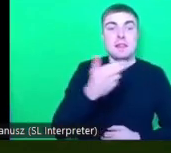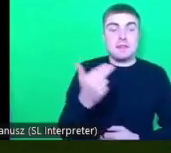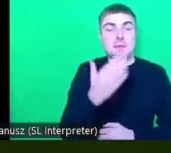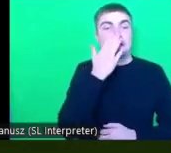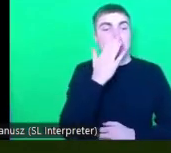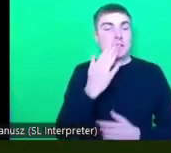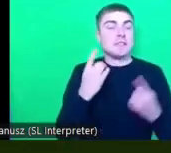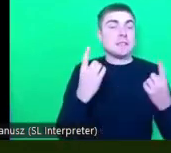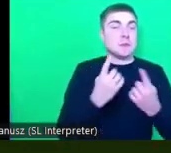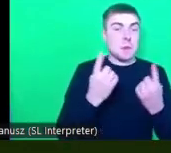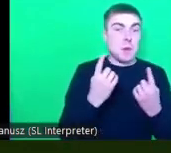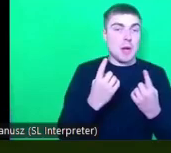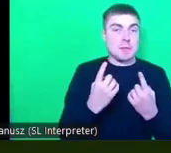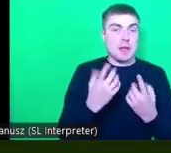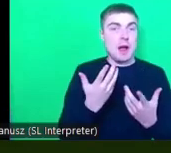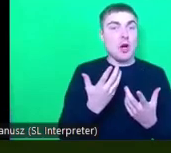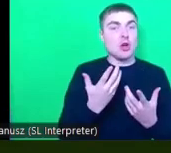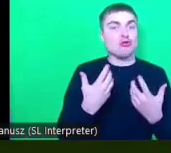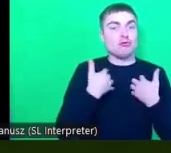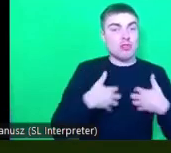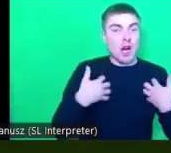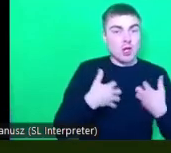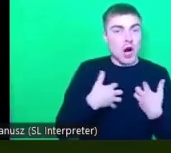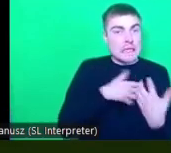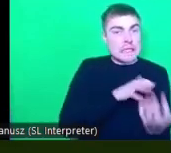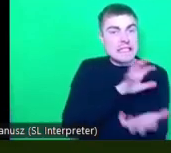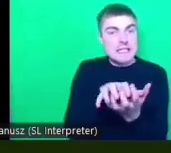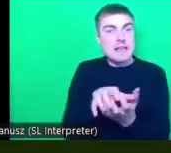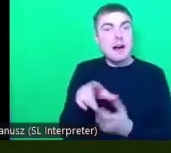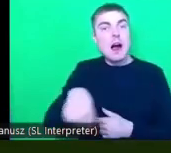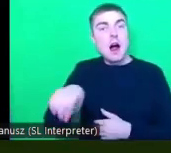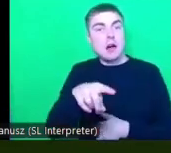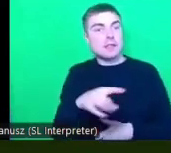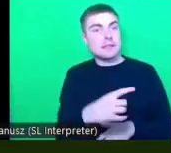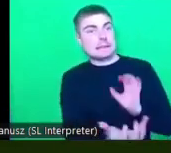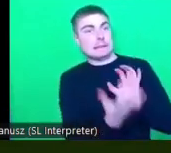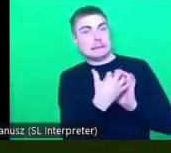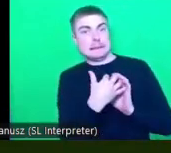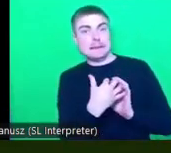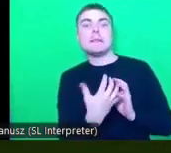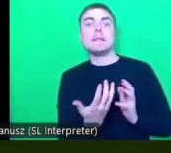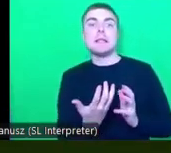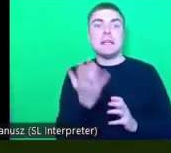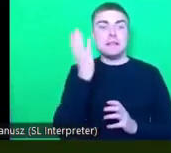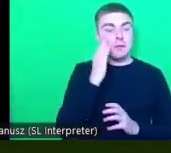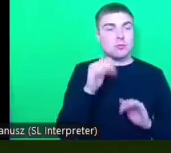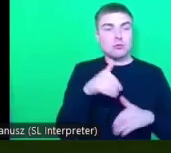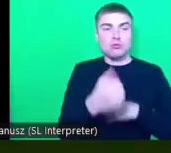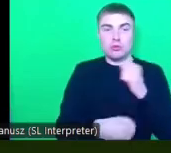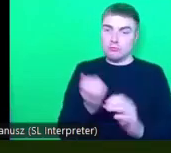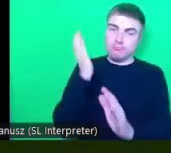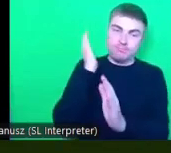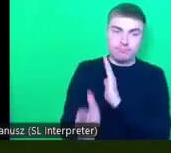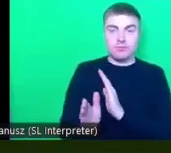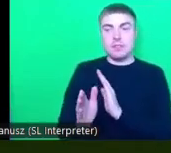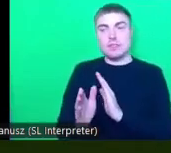So direct effects occur by predators killing the prey, and that affects the mortality rate of the prey population. That in